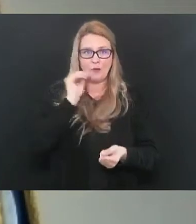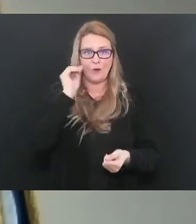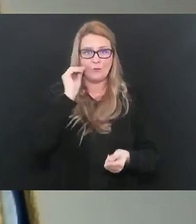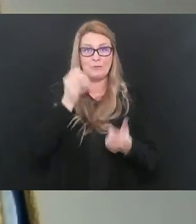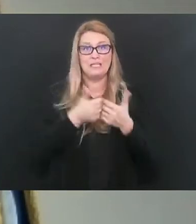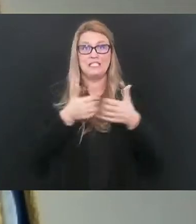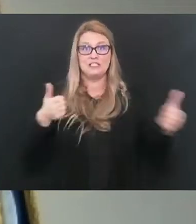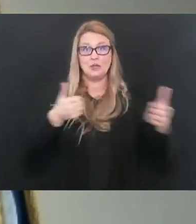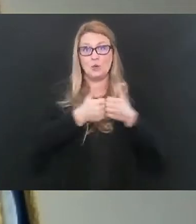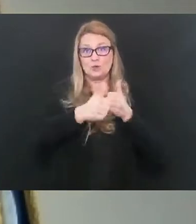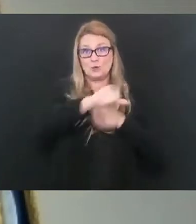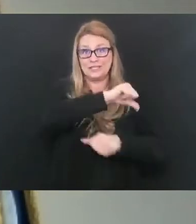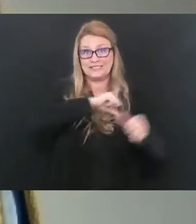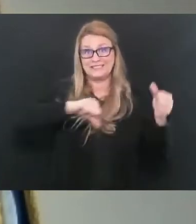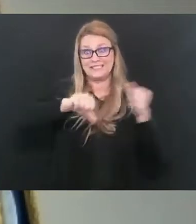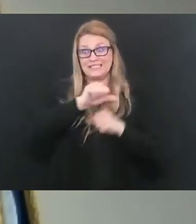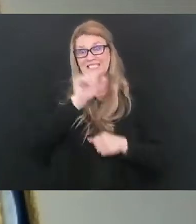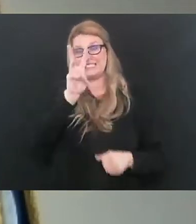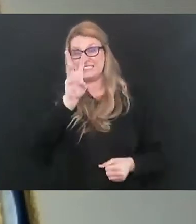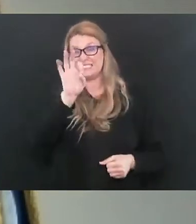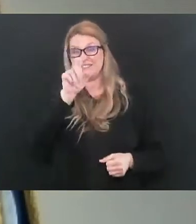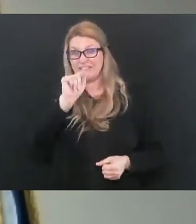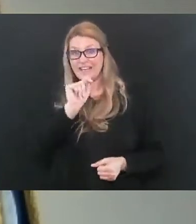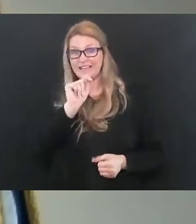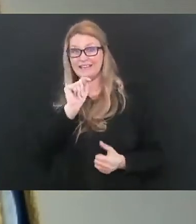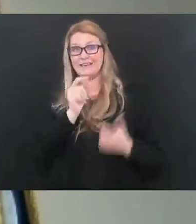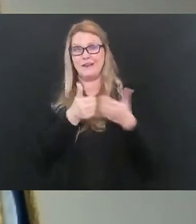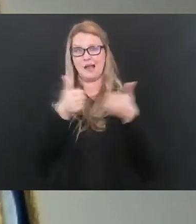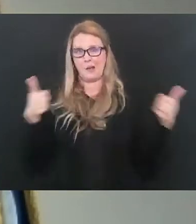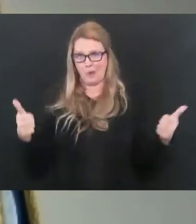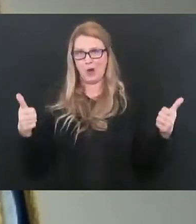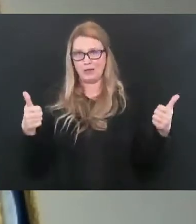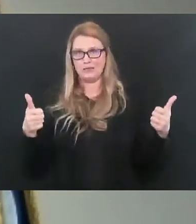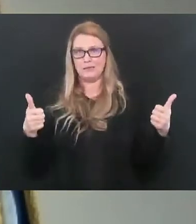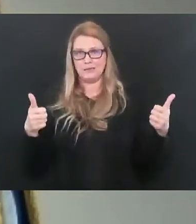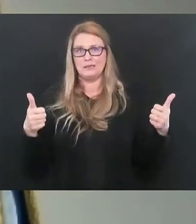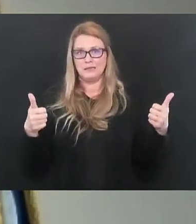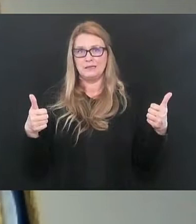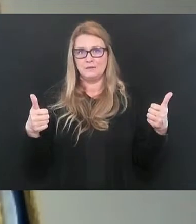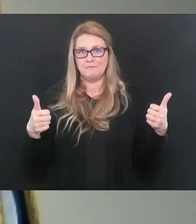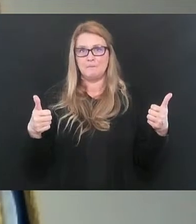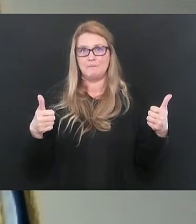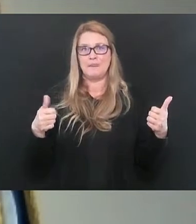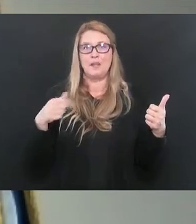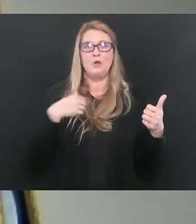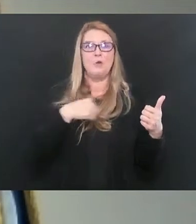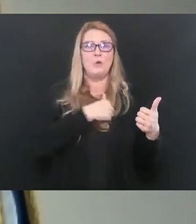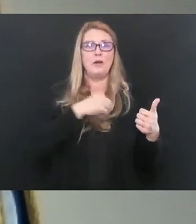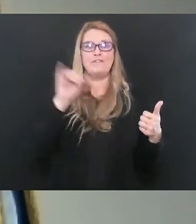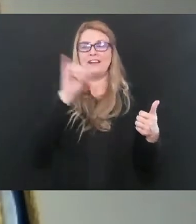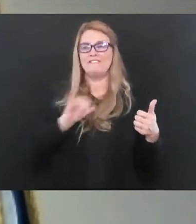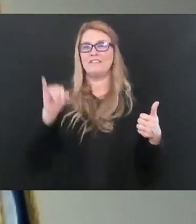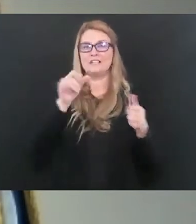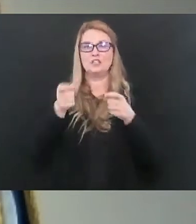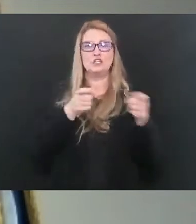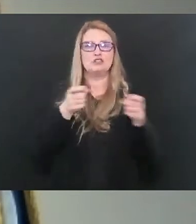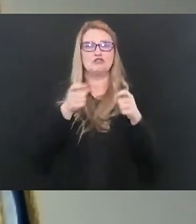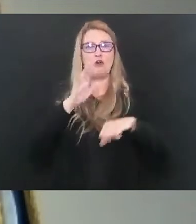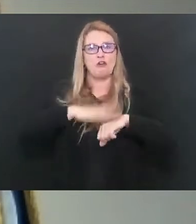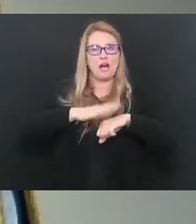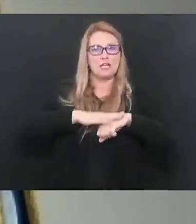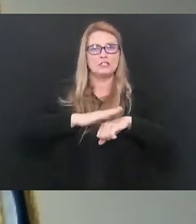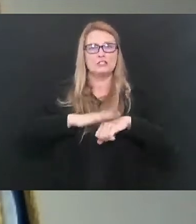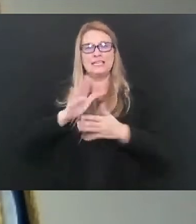at least 6 feet apart between persons, instructional signage, infection control precautions, cleaning